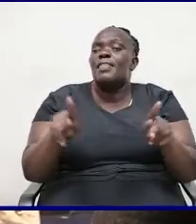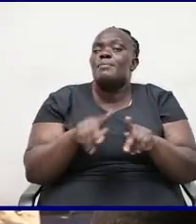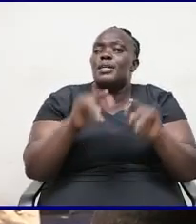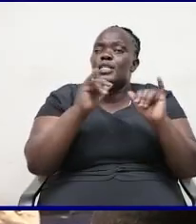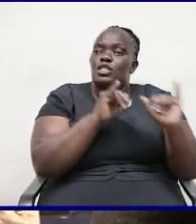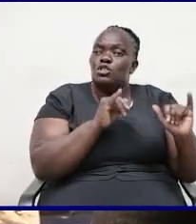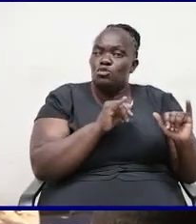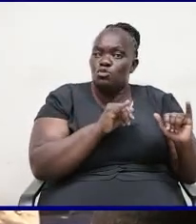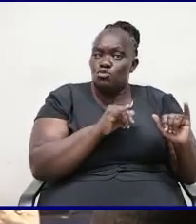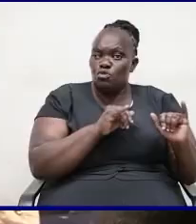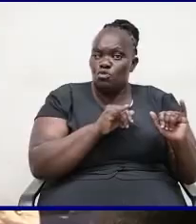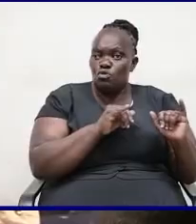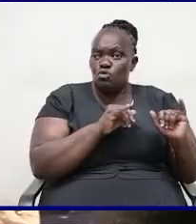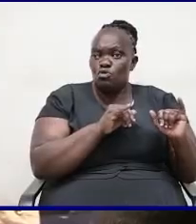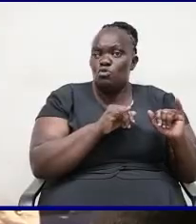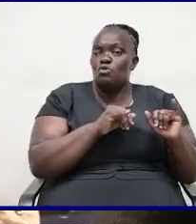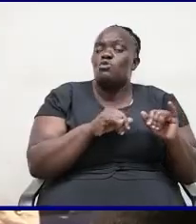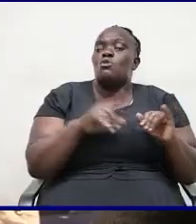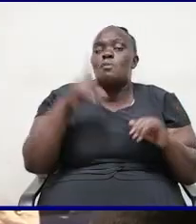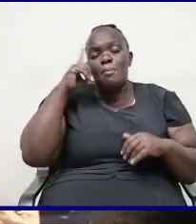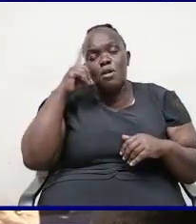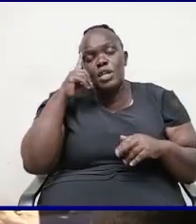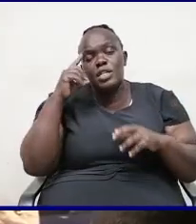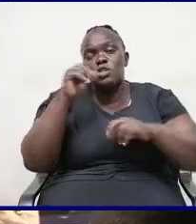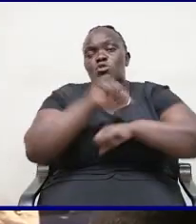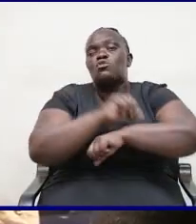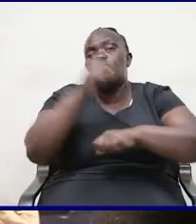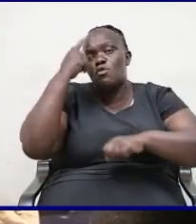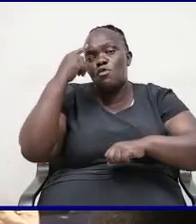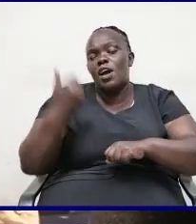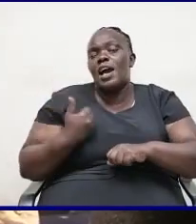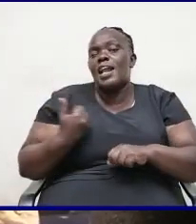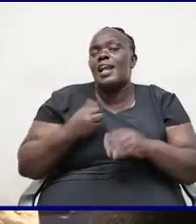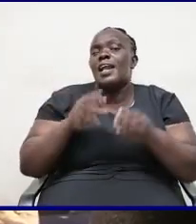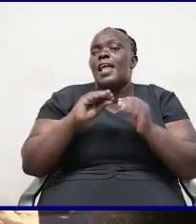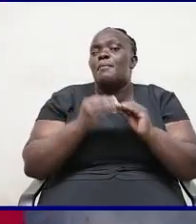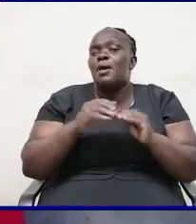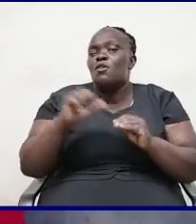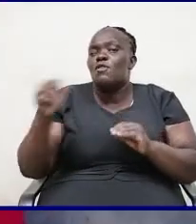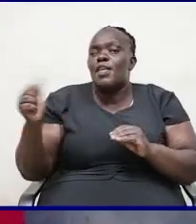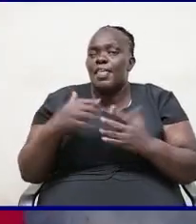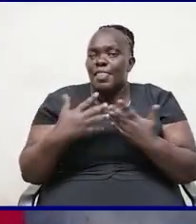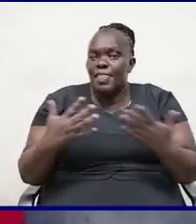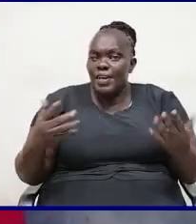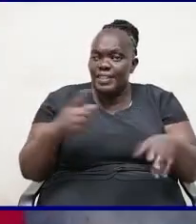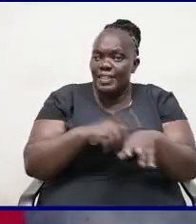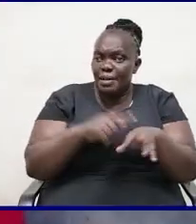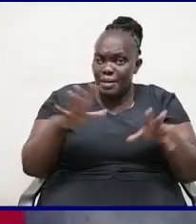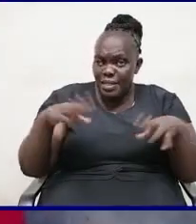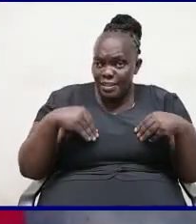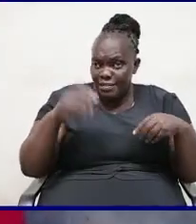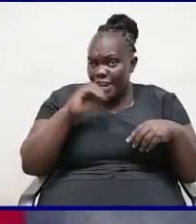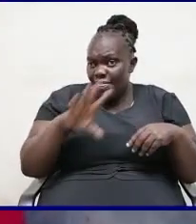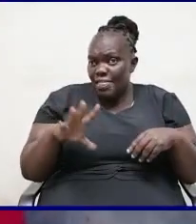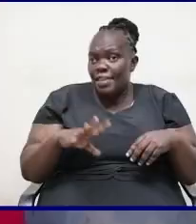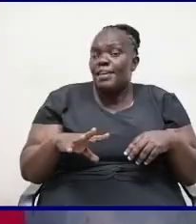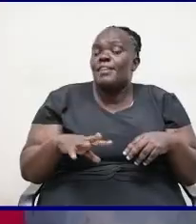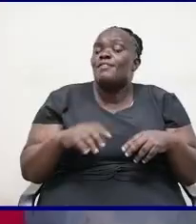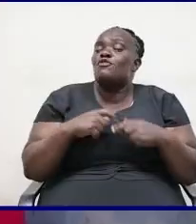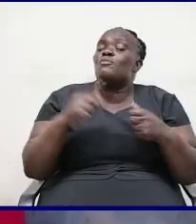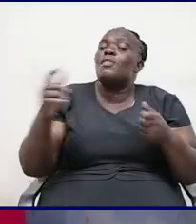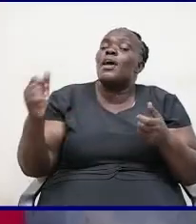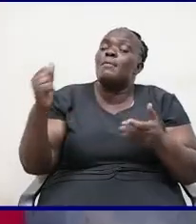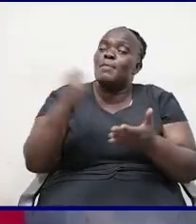up a new boarding school for girls, and a number of other things that time may not allow. Then from there, I